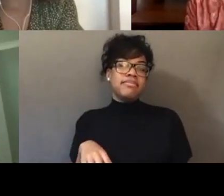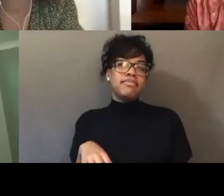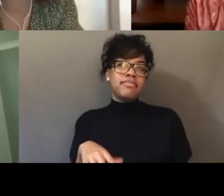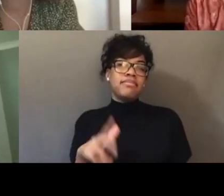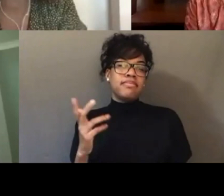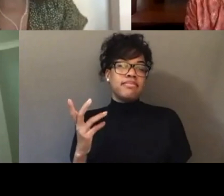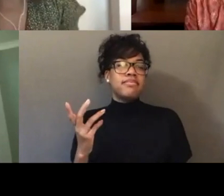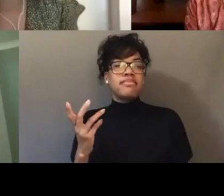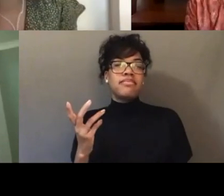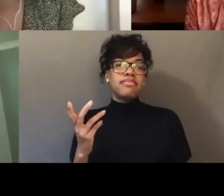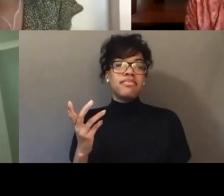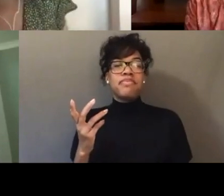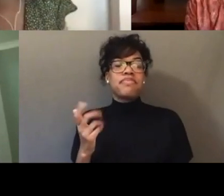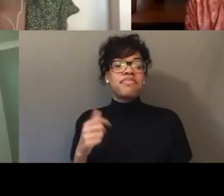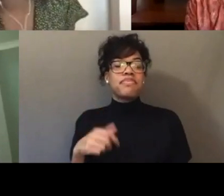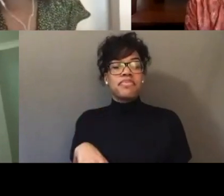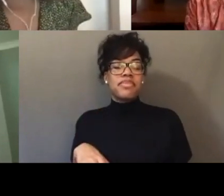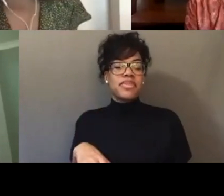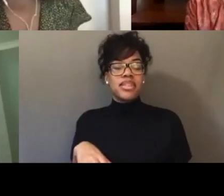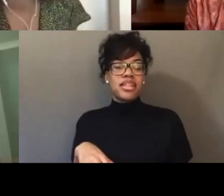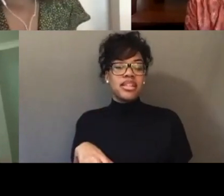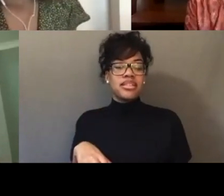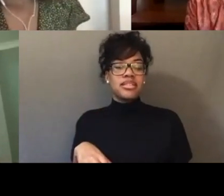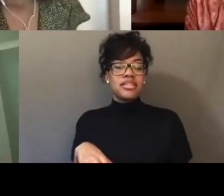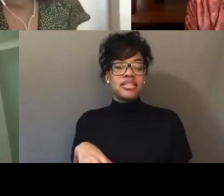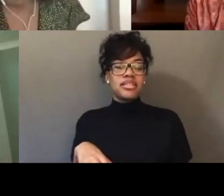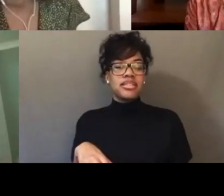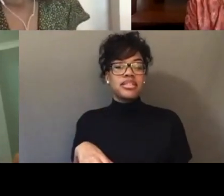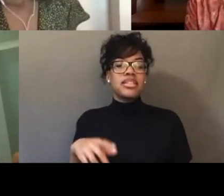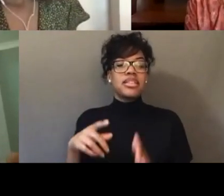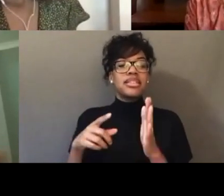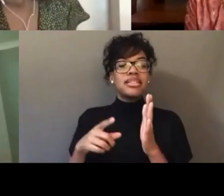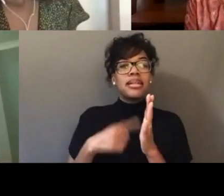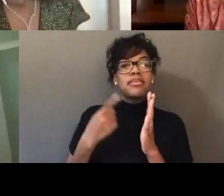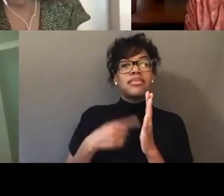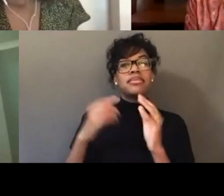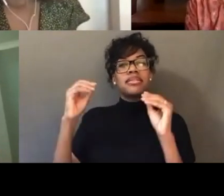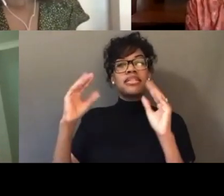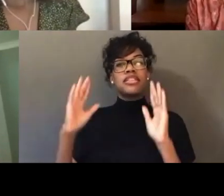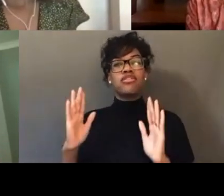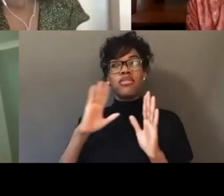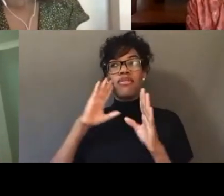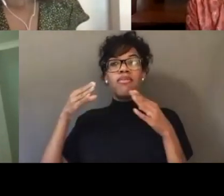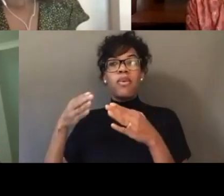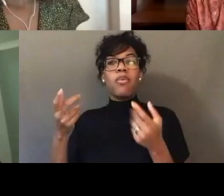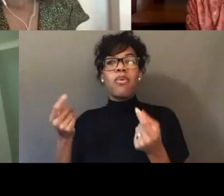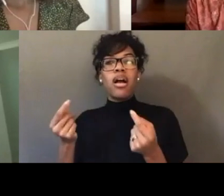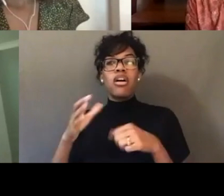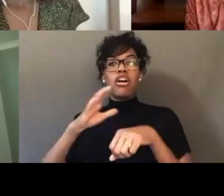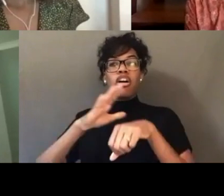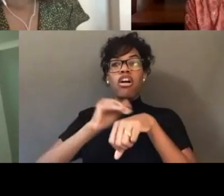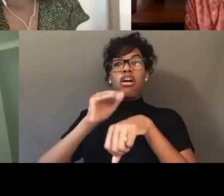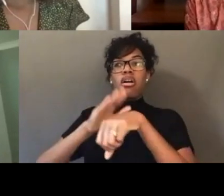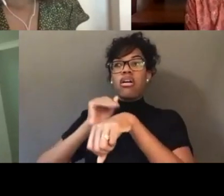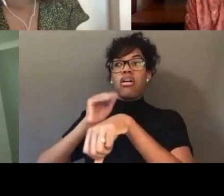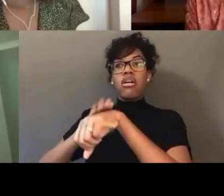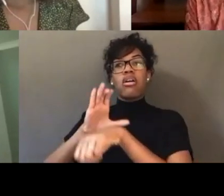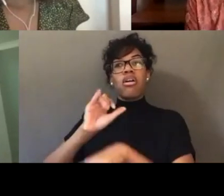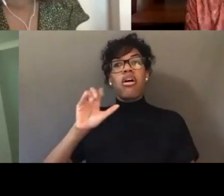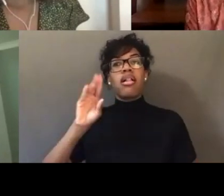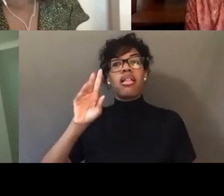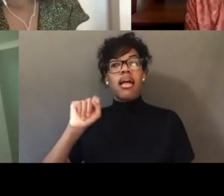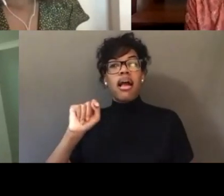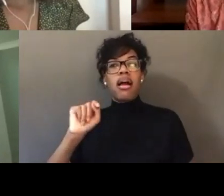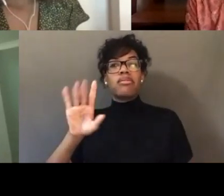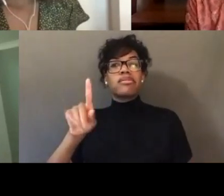you know, calling out bias and prejudice, which is important, but what I sometimes notice is that there's